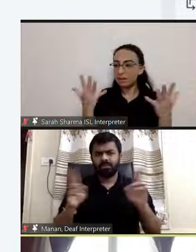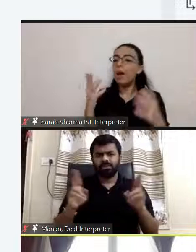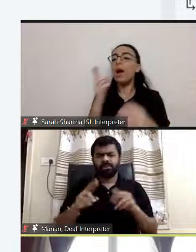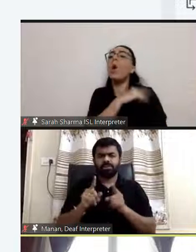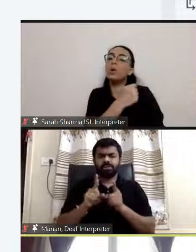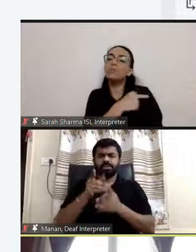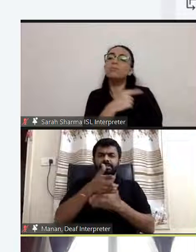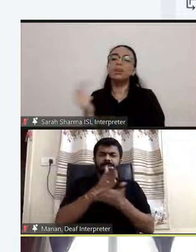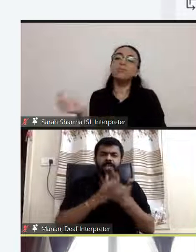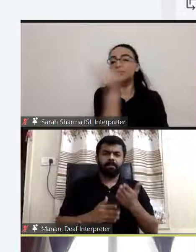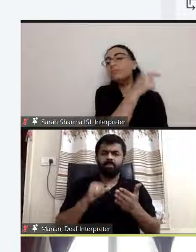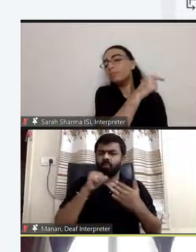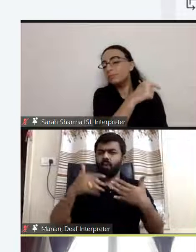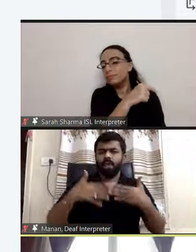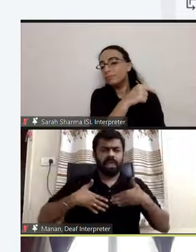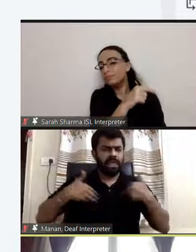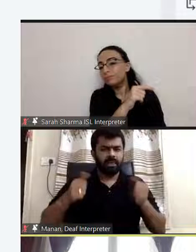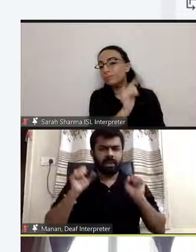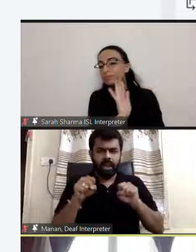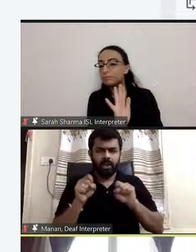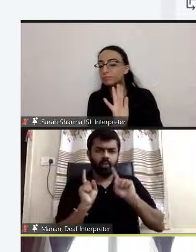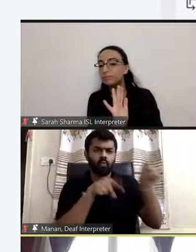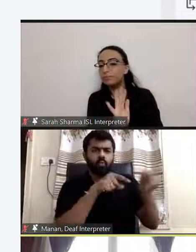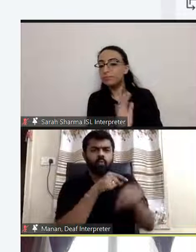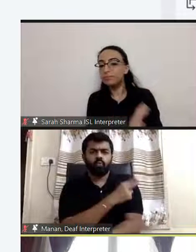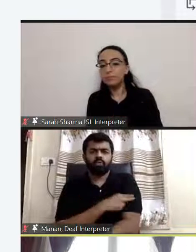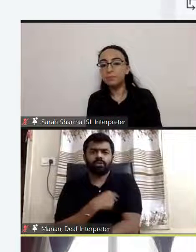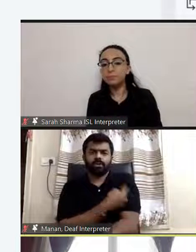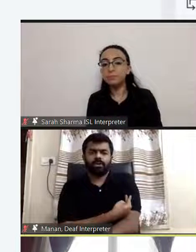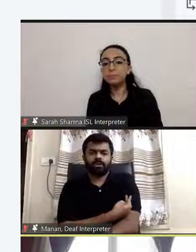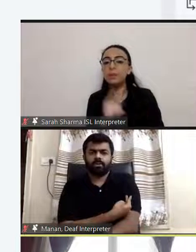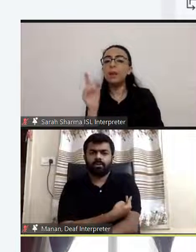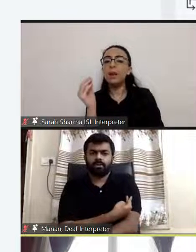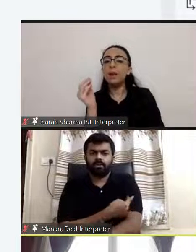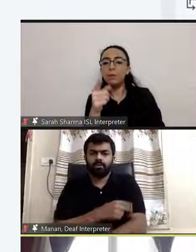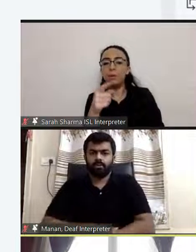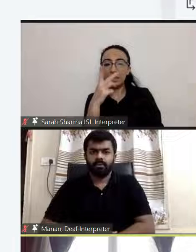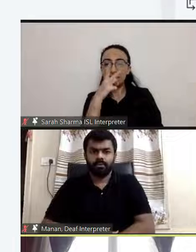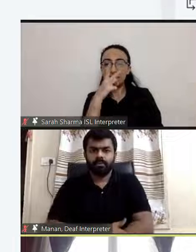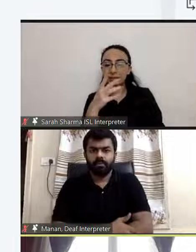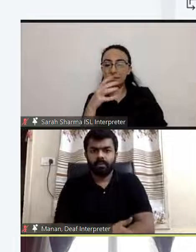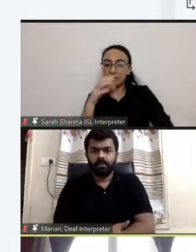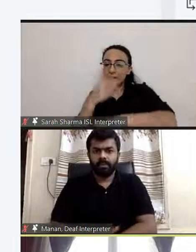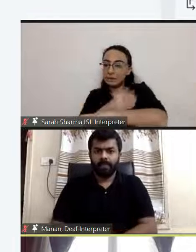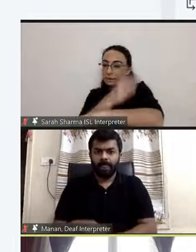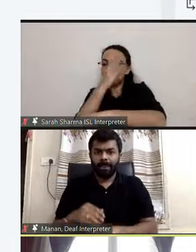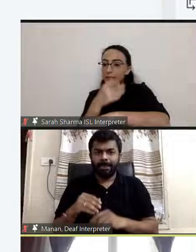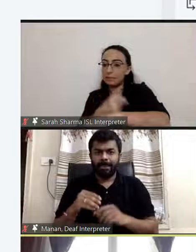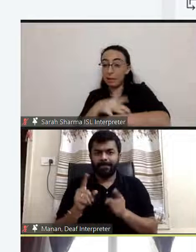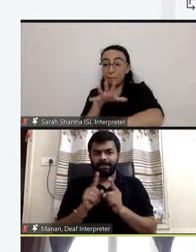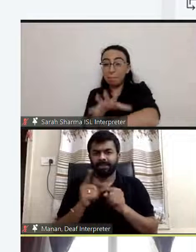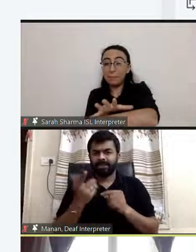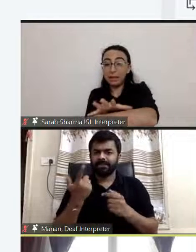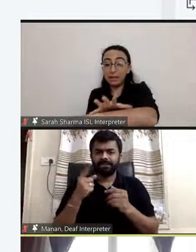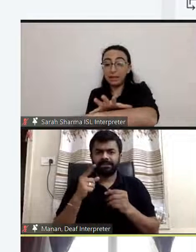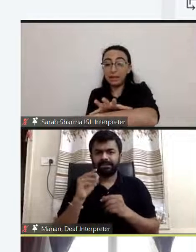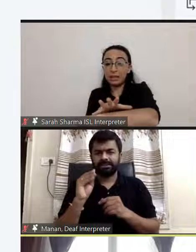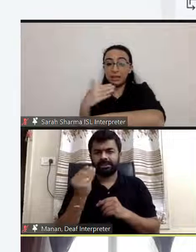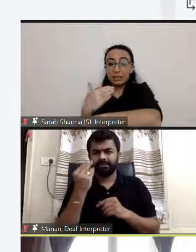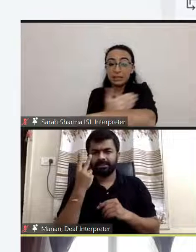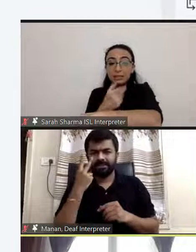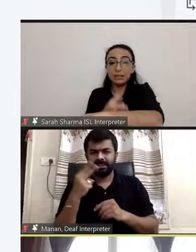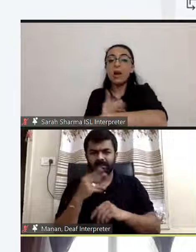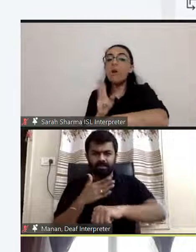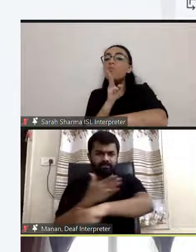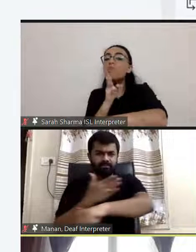hospital. And here you have a case where the wound was a big one, using water